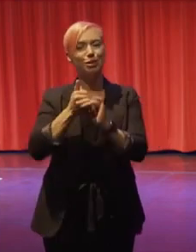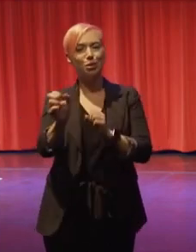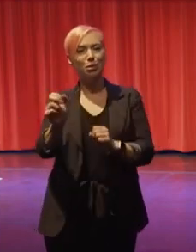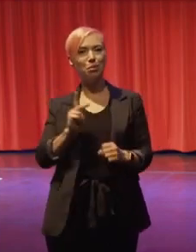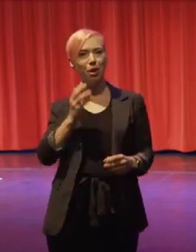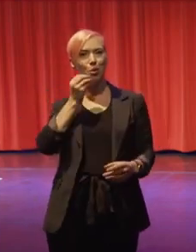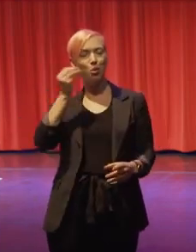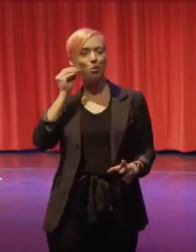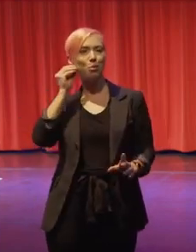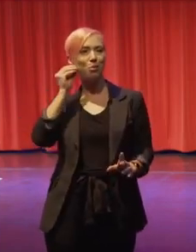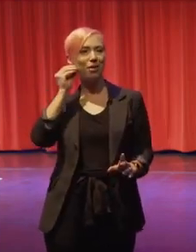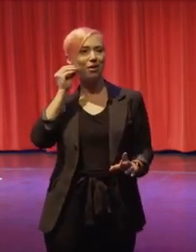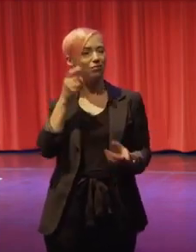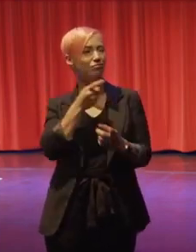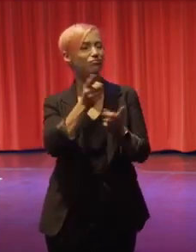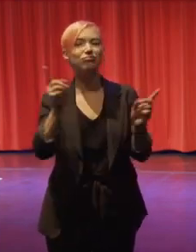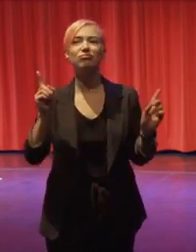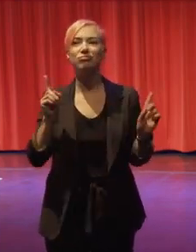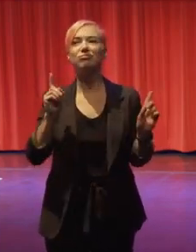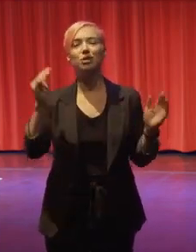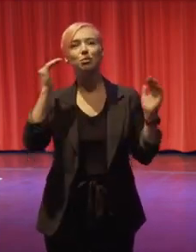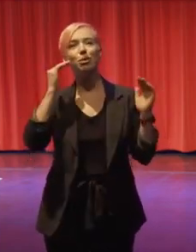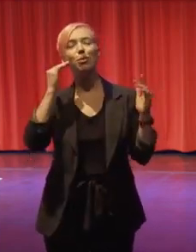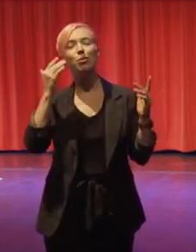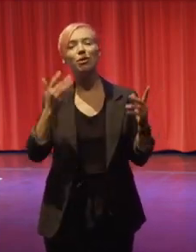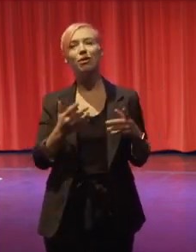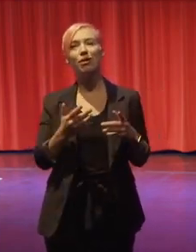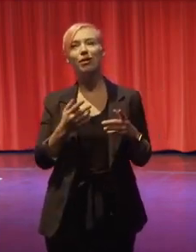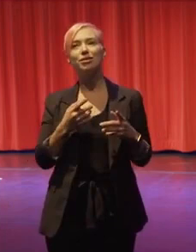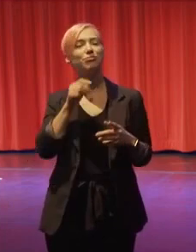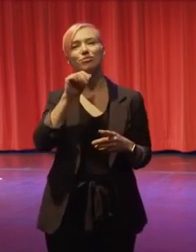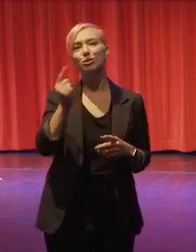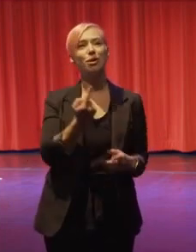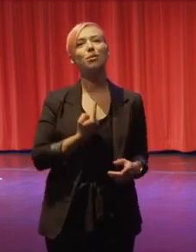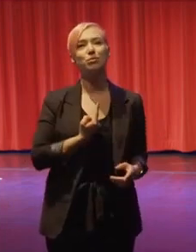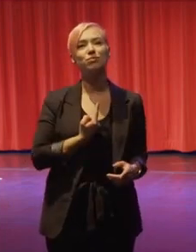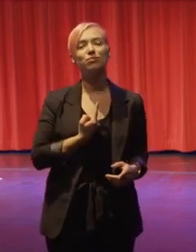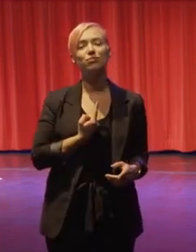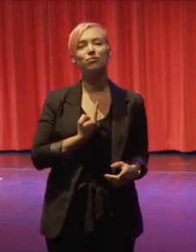and let those of you going through it know you are not alone.